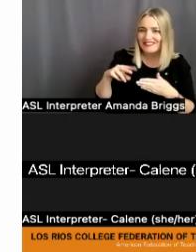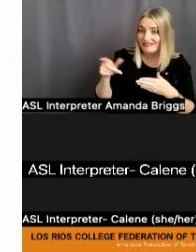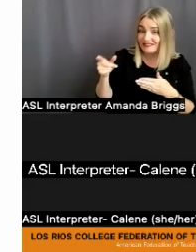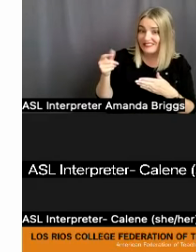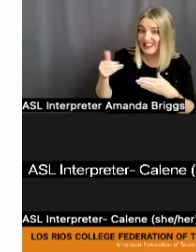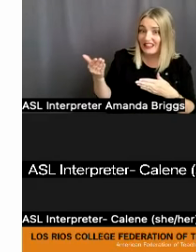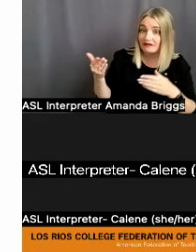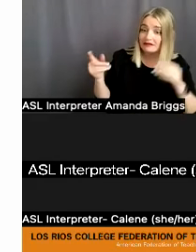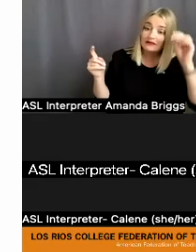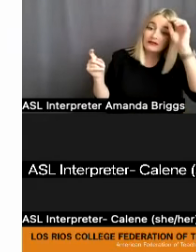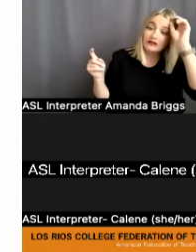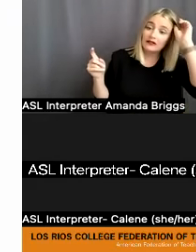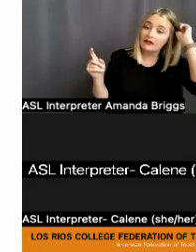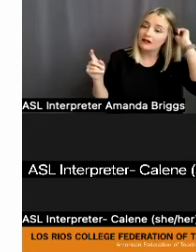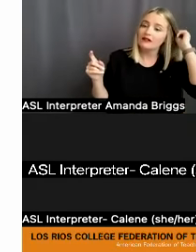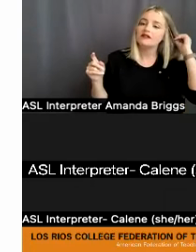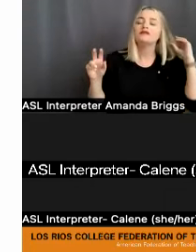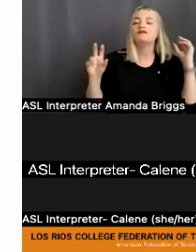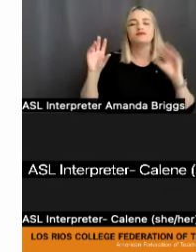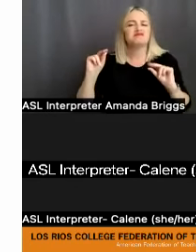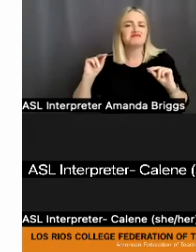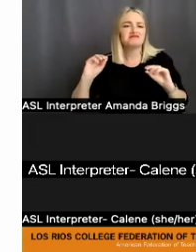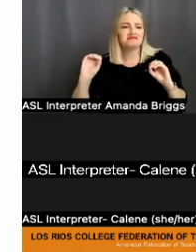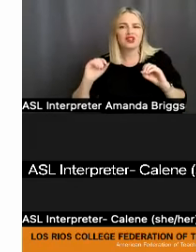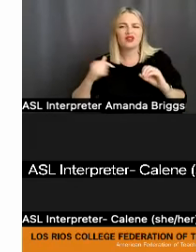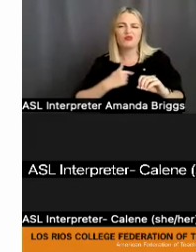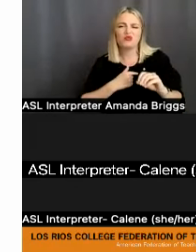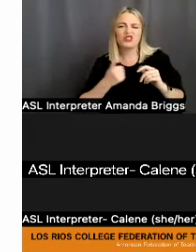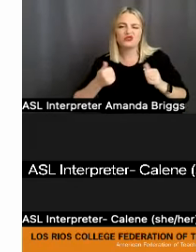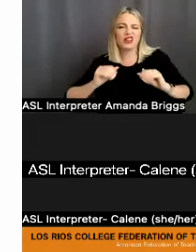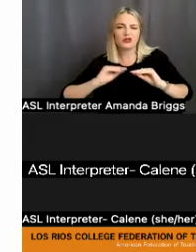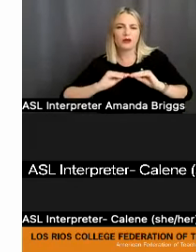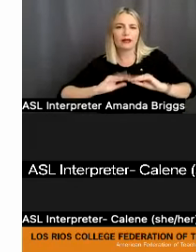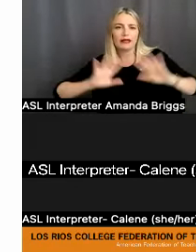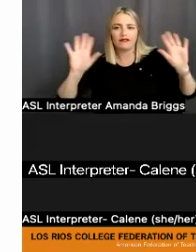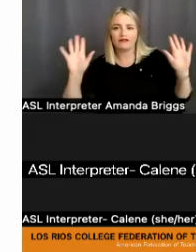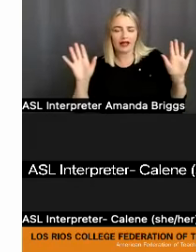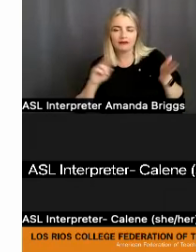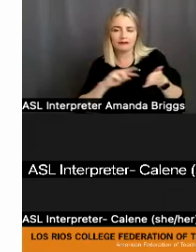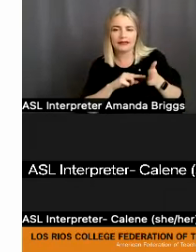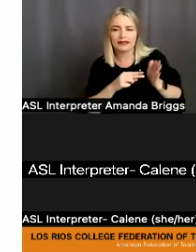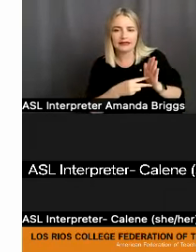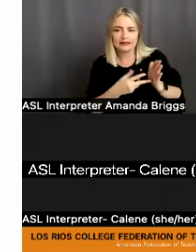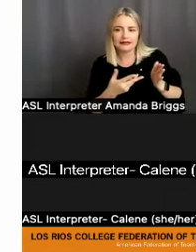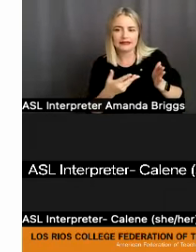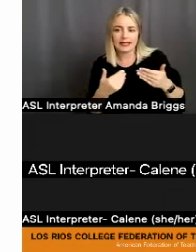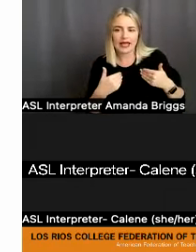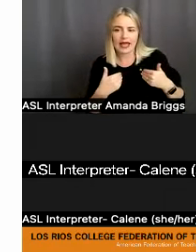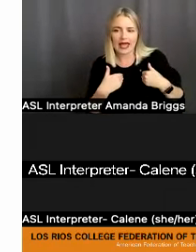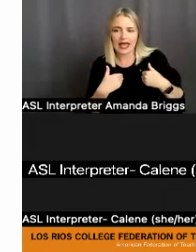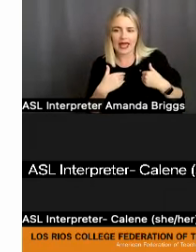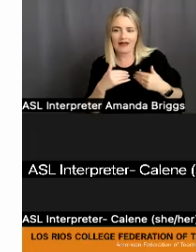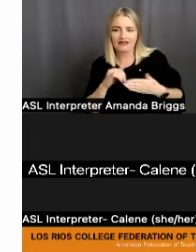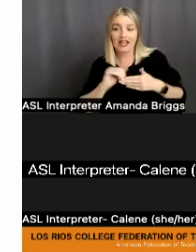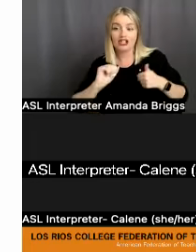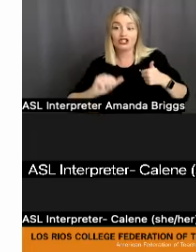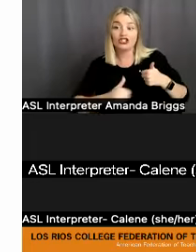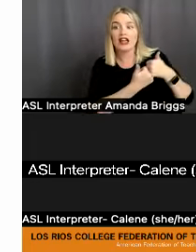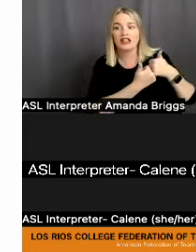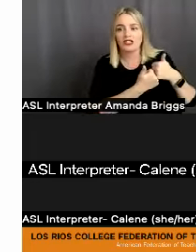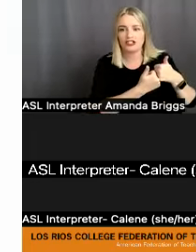Yeah, we're trying to clarify what it means to have a peremptory challenge against